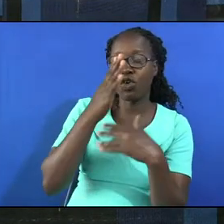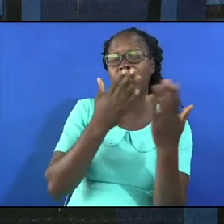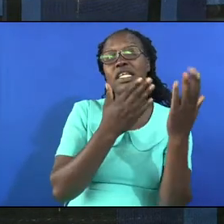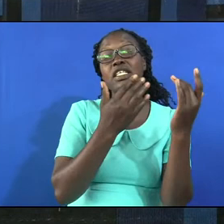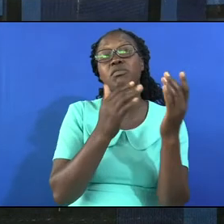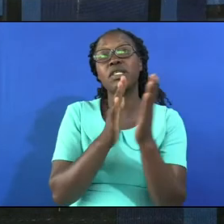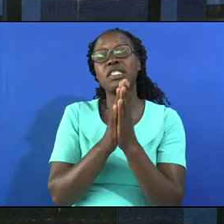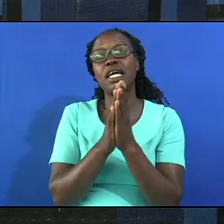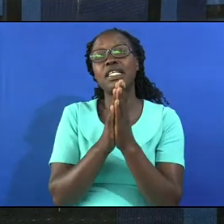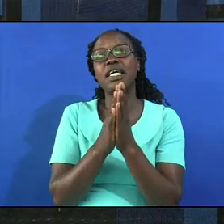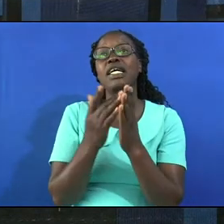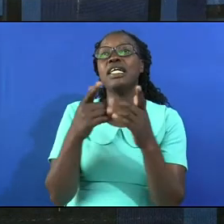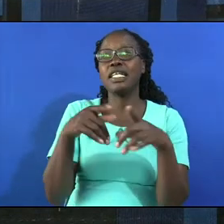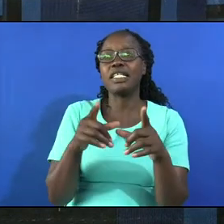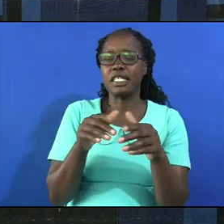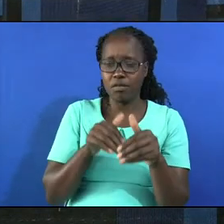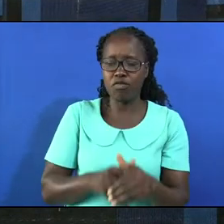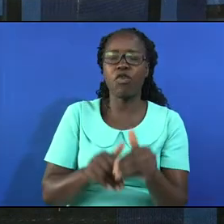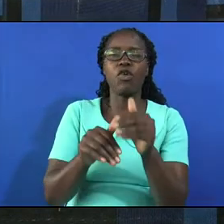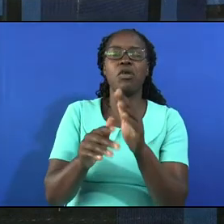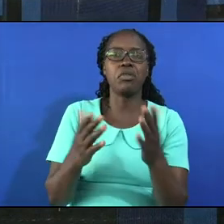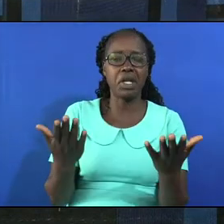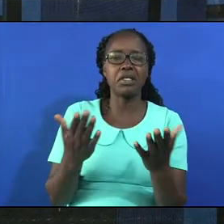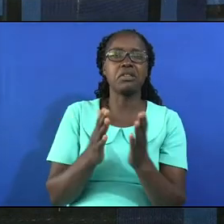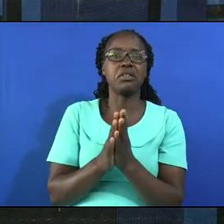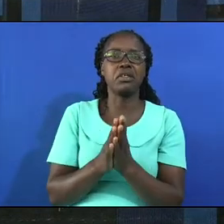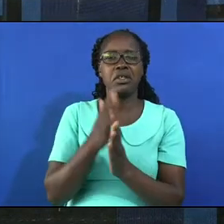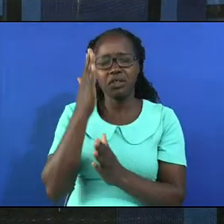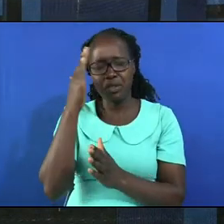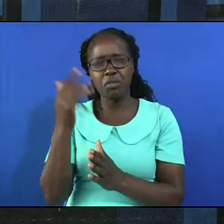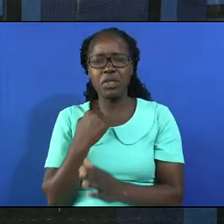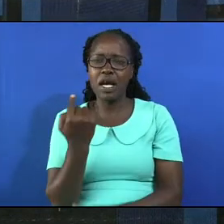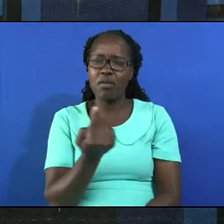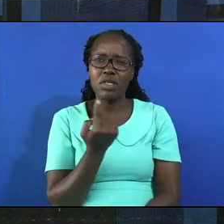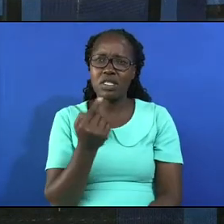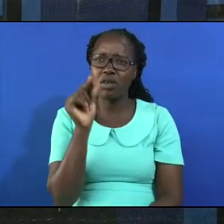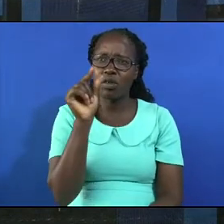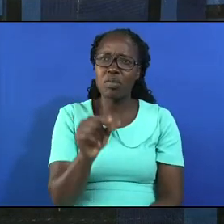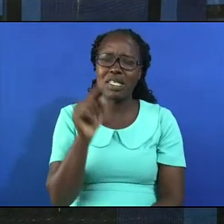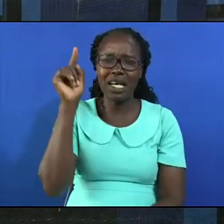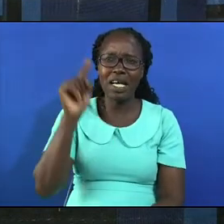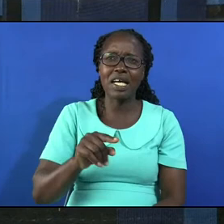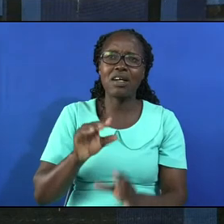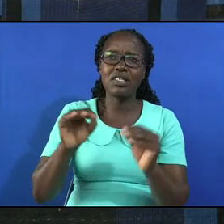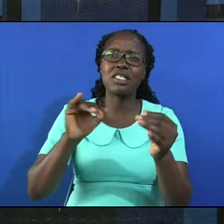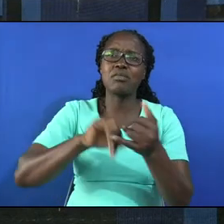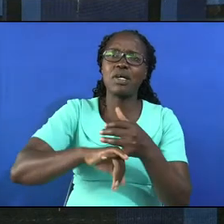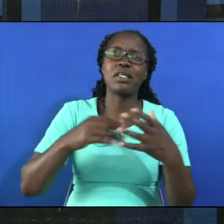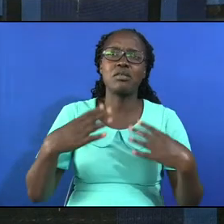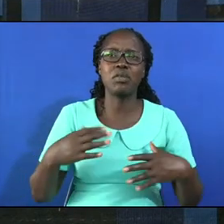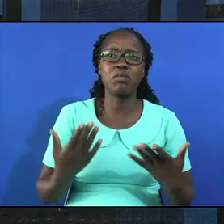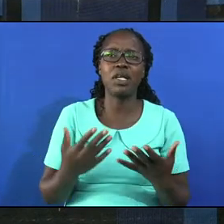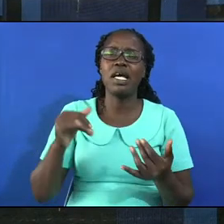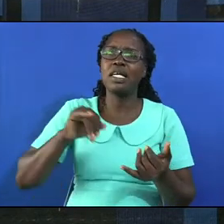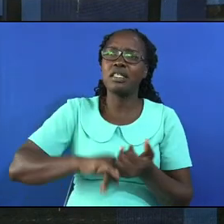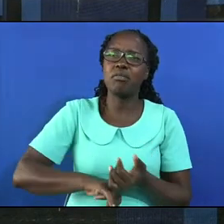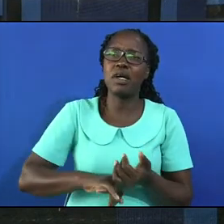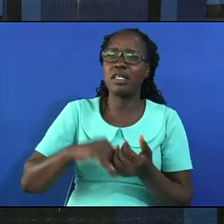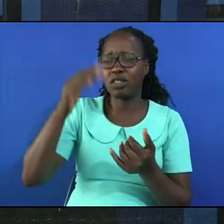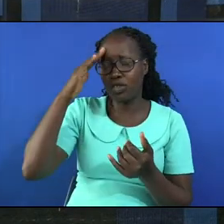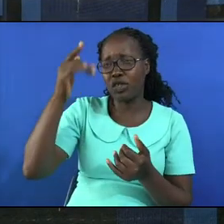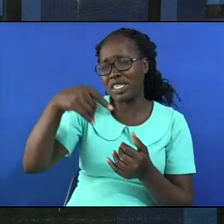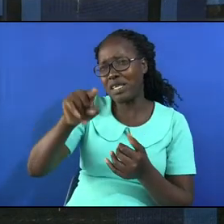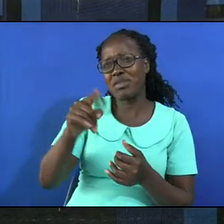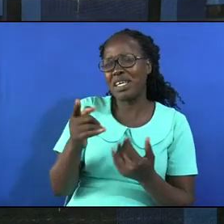expects and let them toe the line. Oh, you know, I'm a single person. I cannot teach married people. The married people